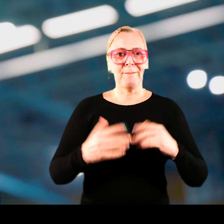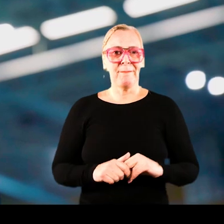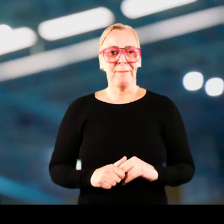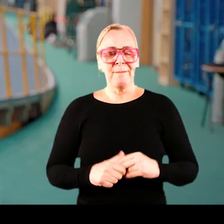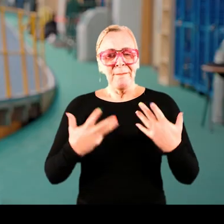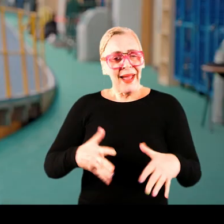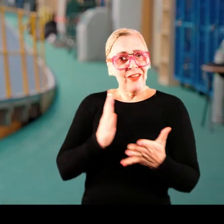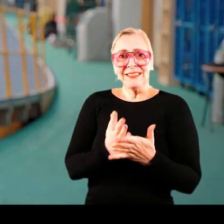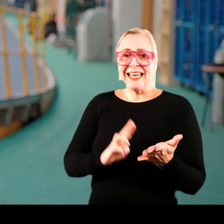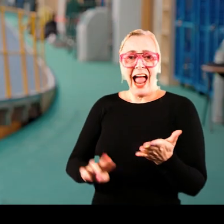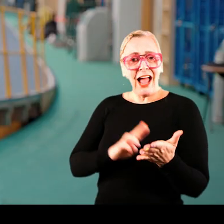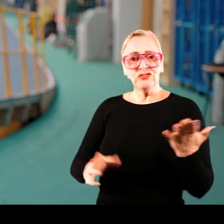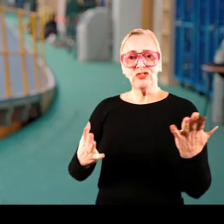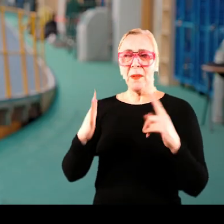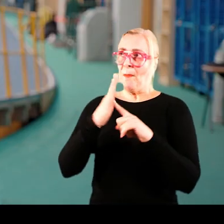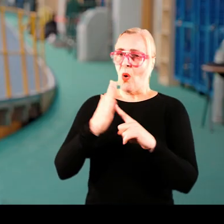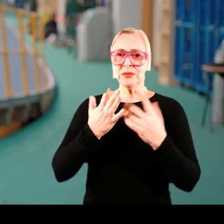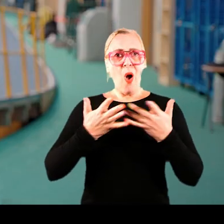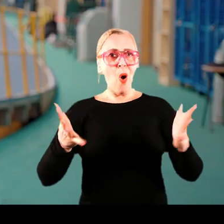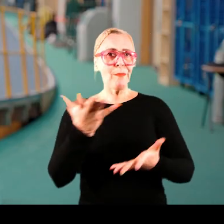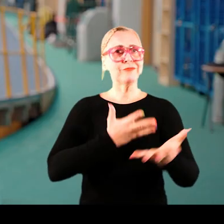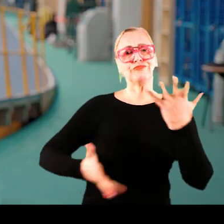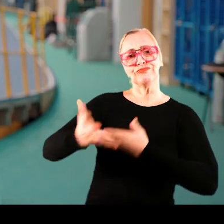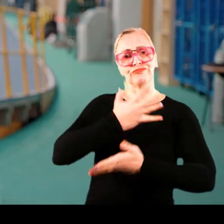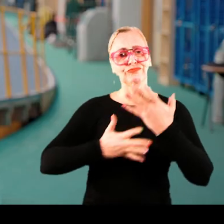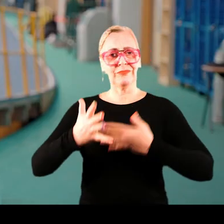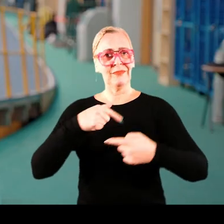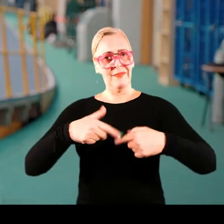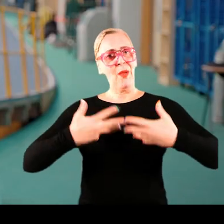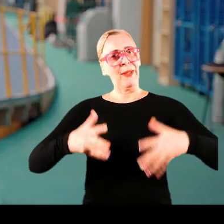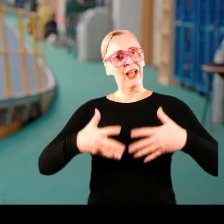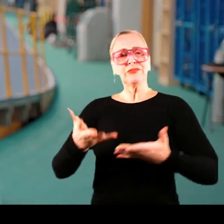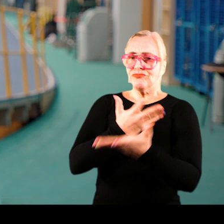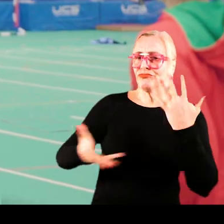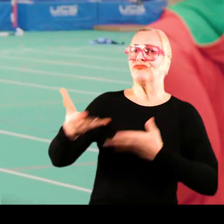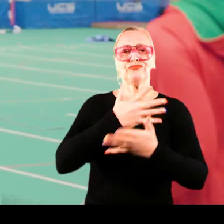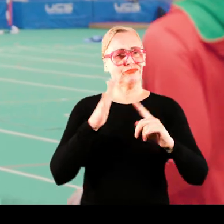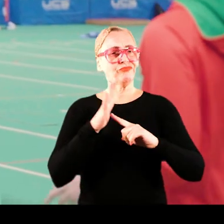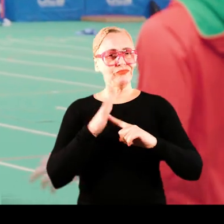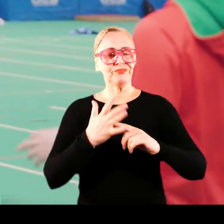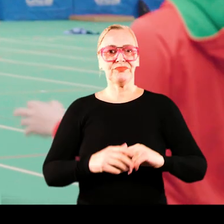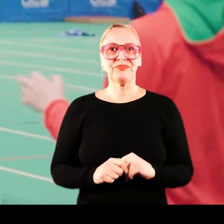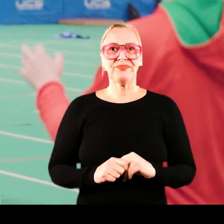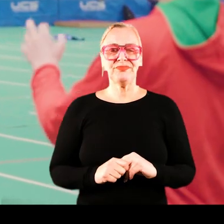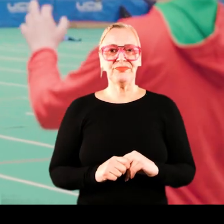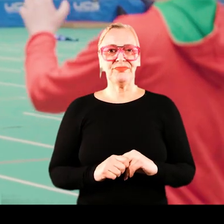mislif yn peth naturiol a mae'n bwysig i siarad yn agored amdano fe.